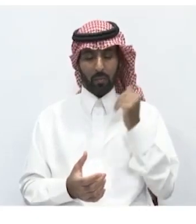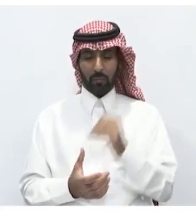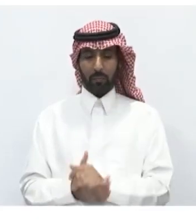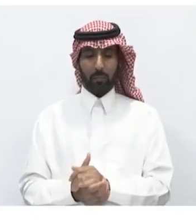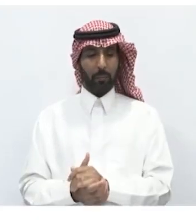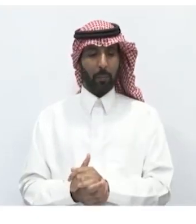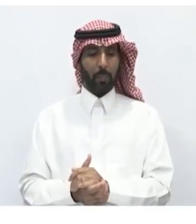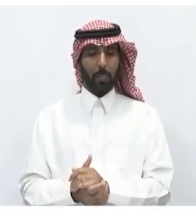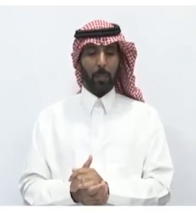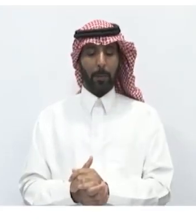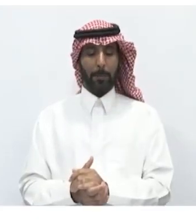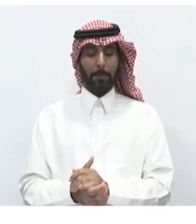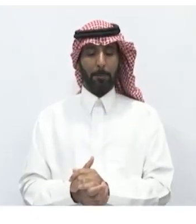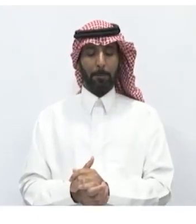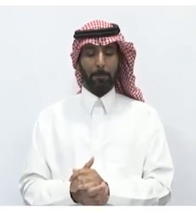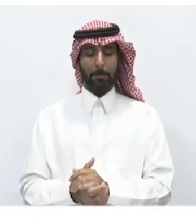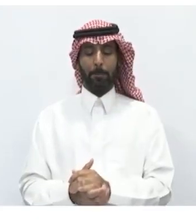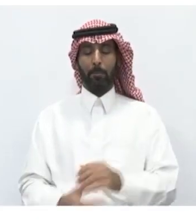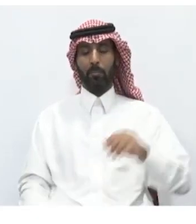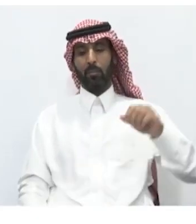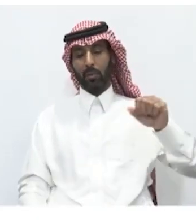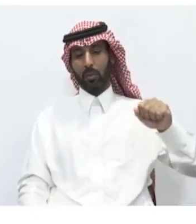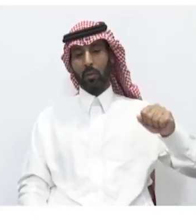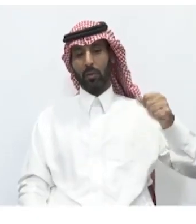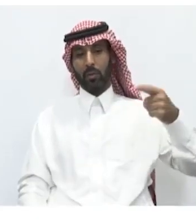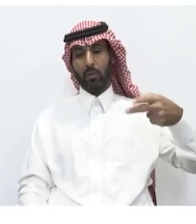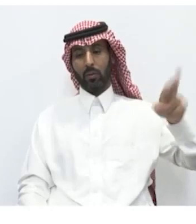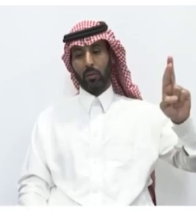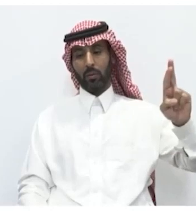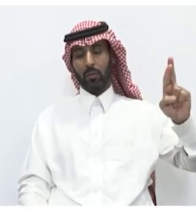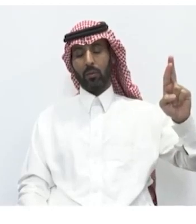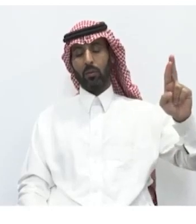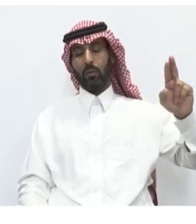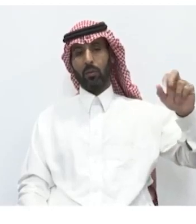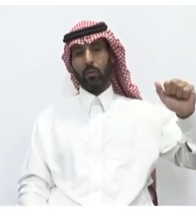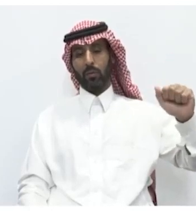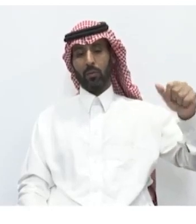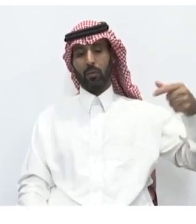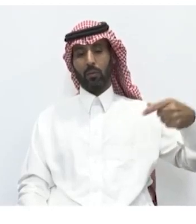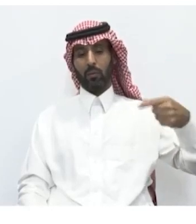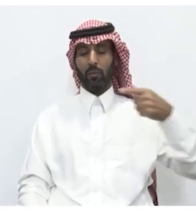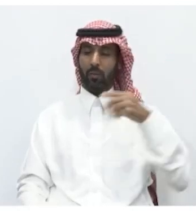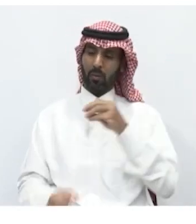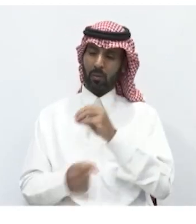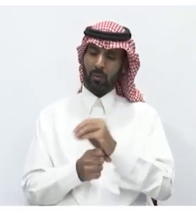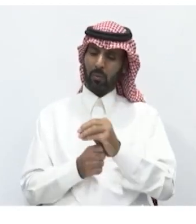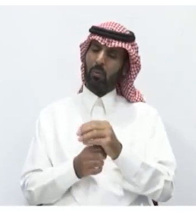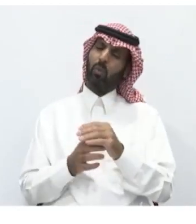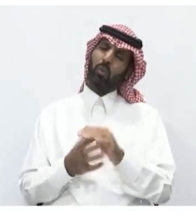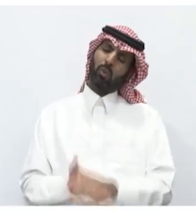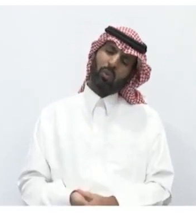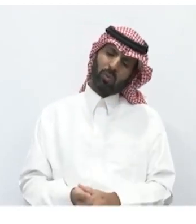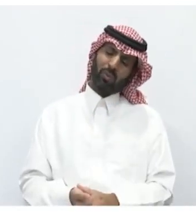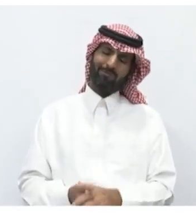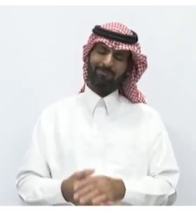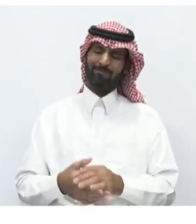uh this is a drug disappointment when something is uh described as a drug